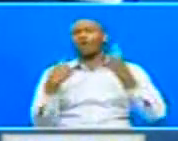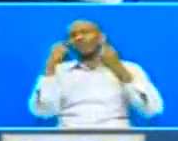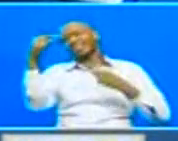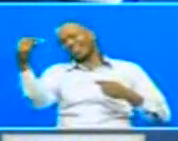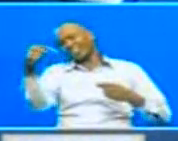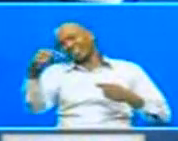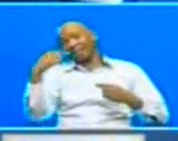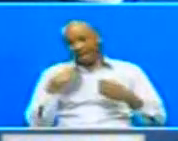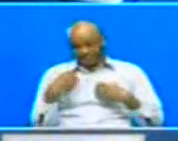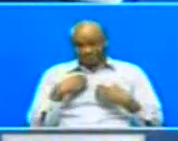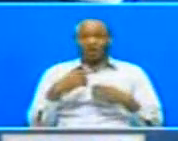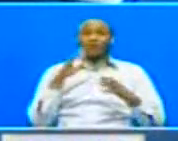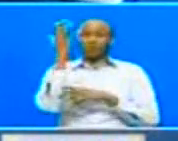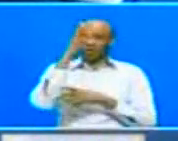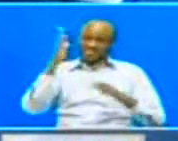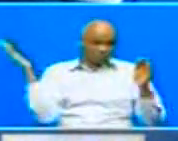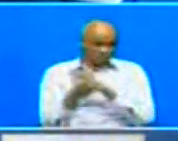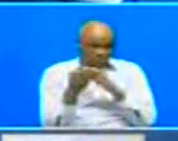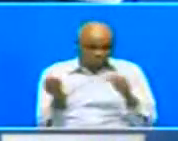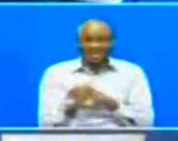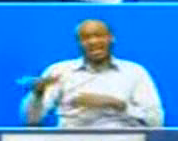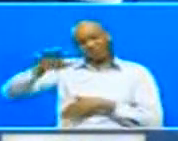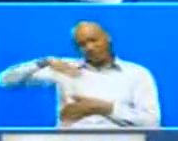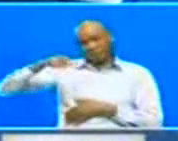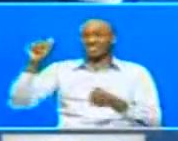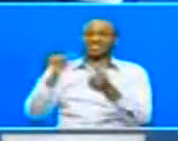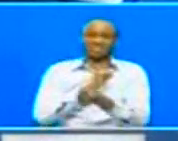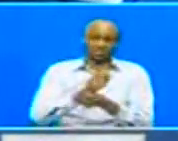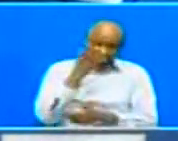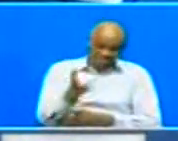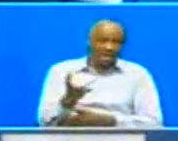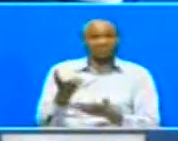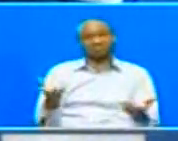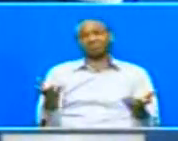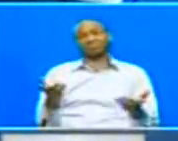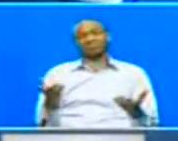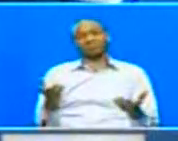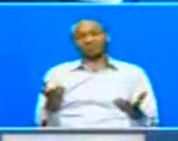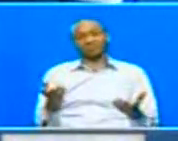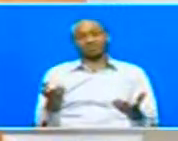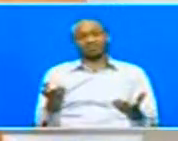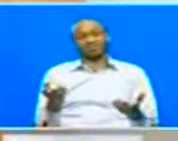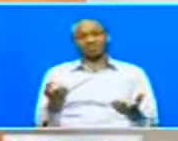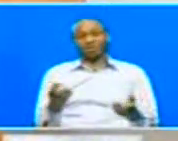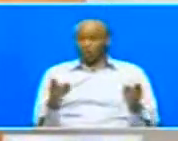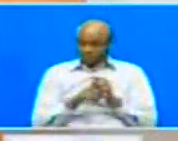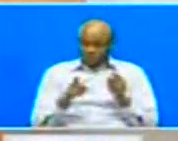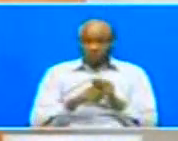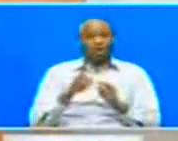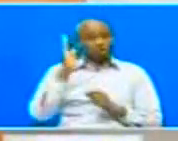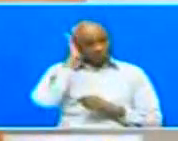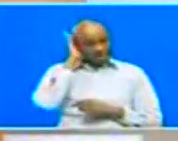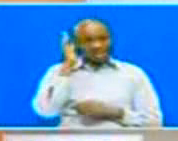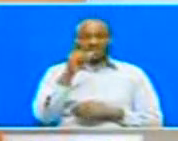host communities, deforestation, environmental degradation, competition for resources with the host communities. Even the Honorable Aden Duale, on